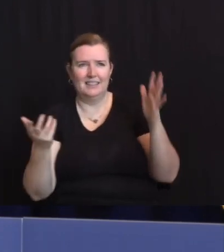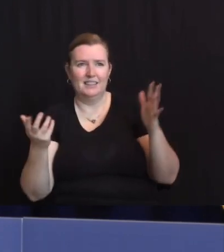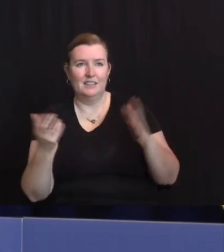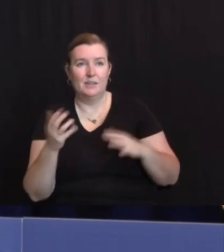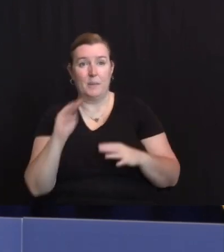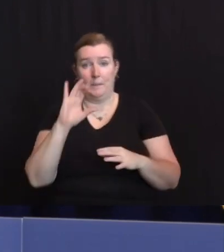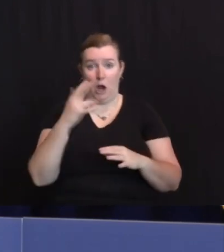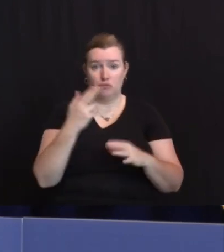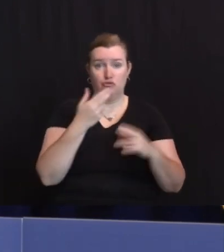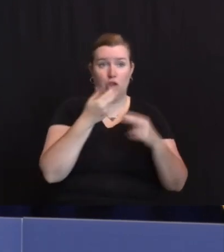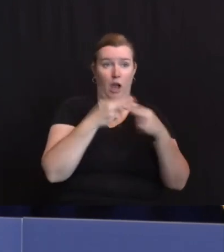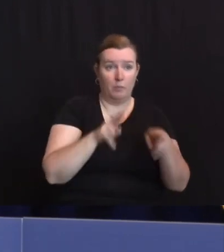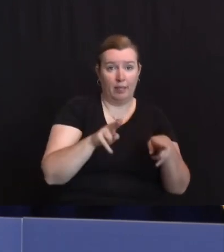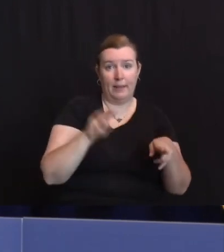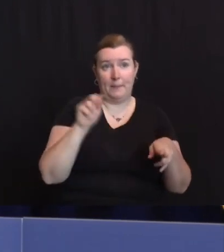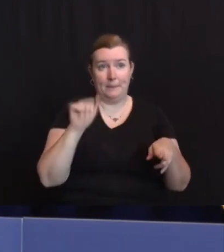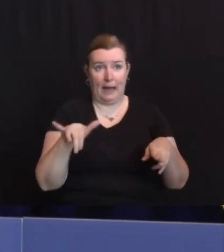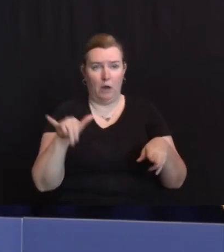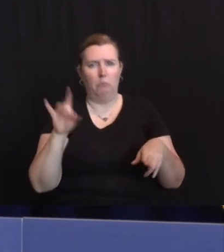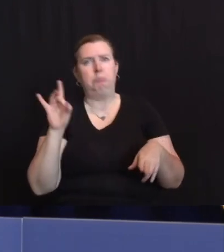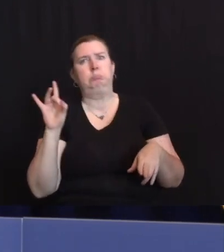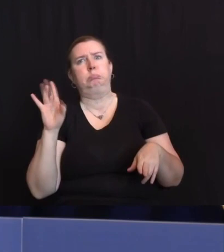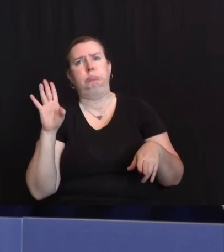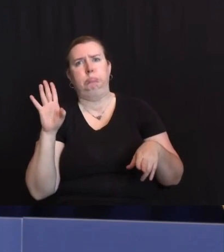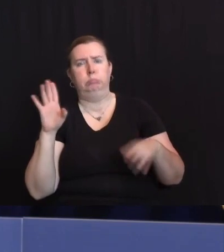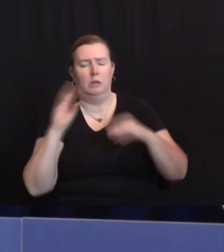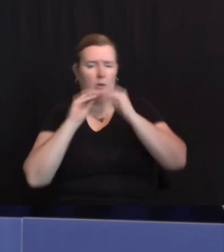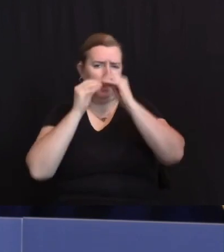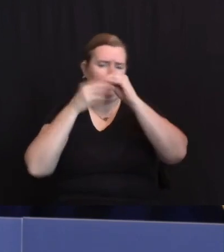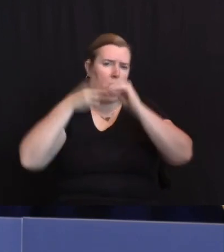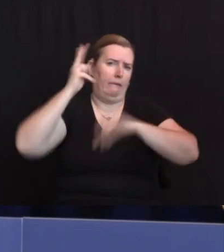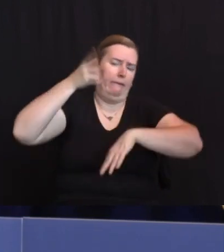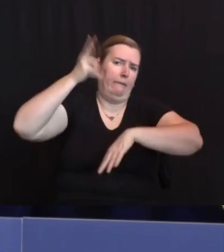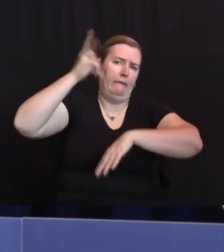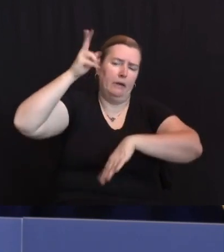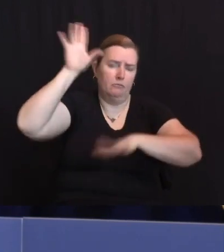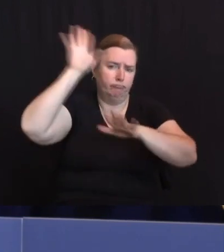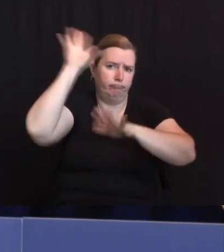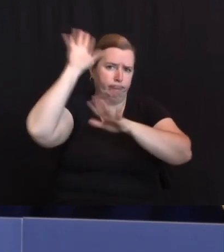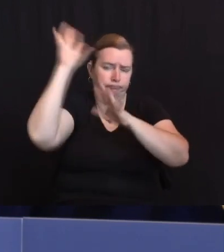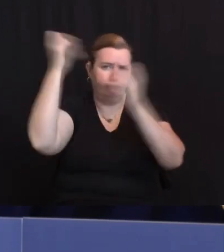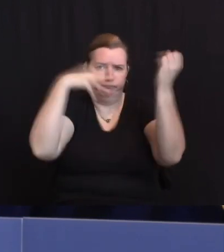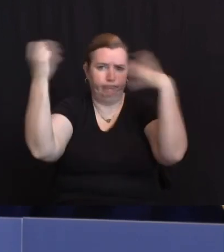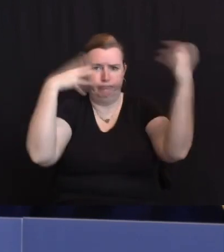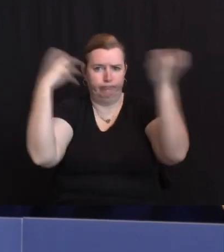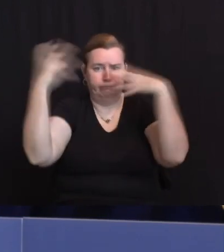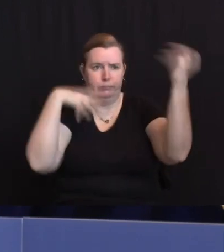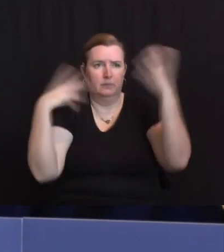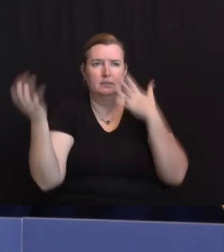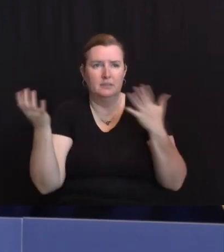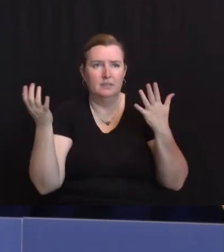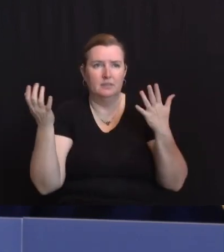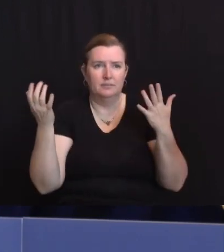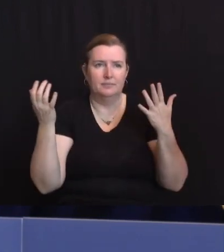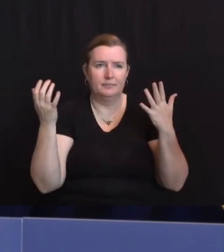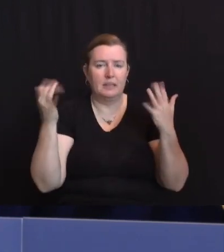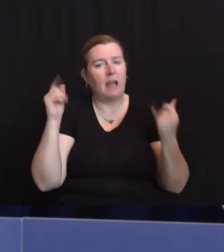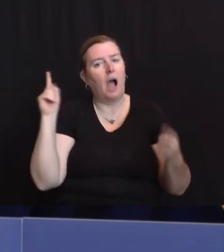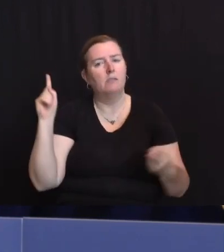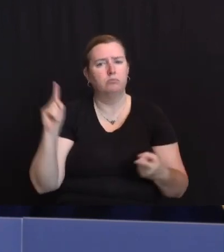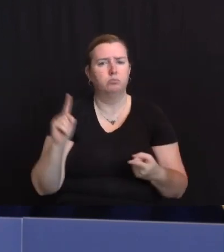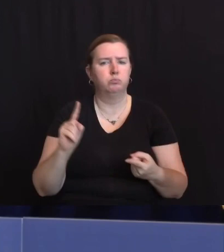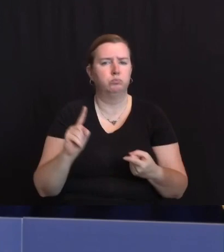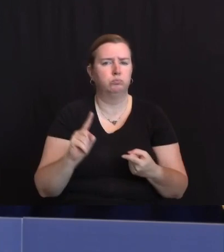May, and going into June, where it was quite high, in the